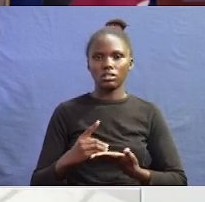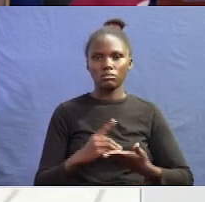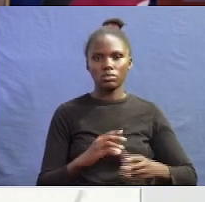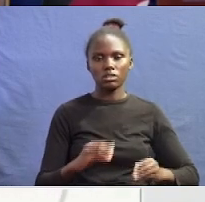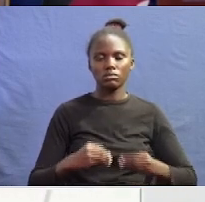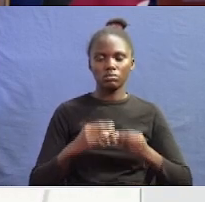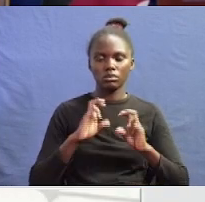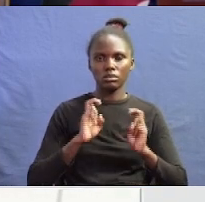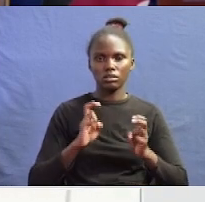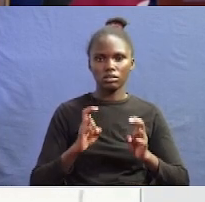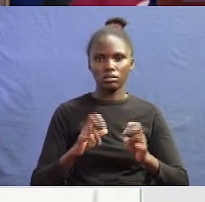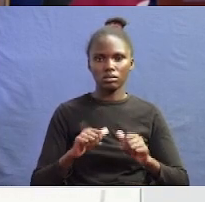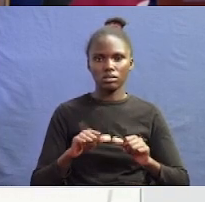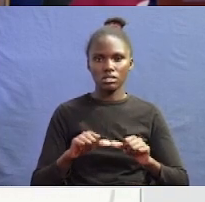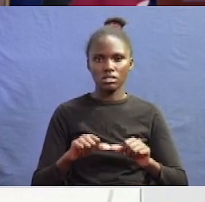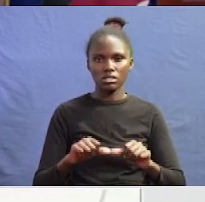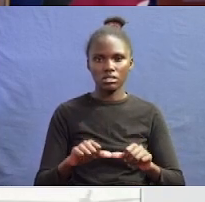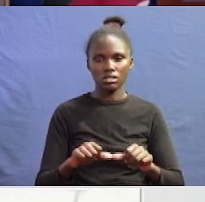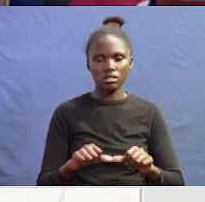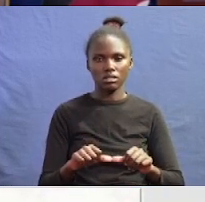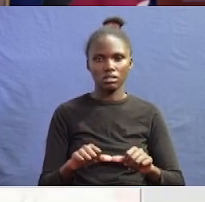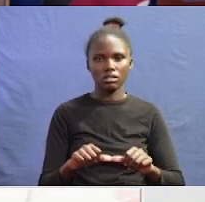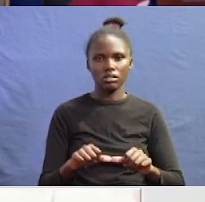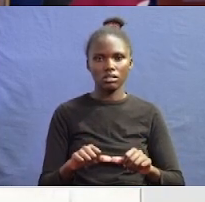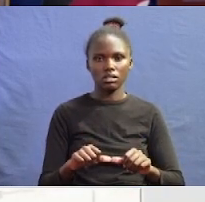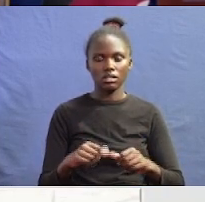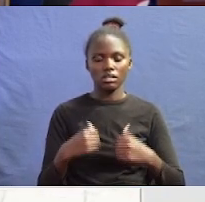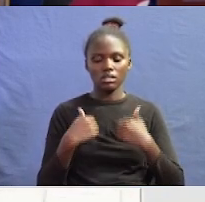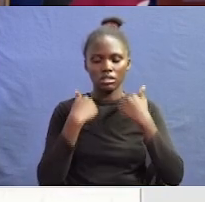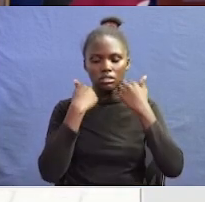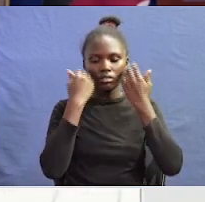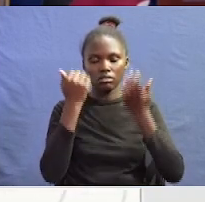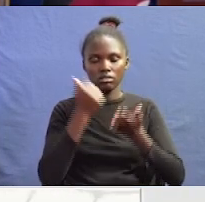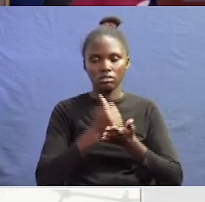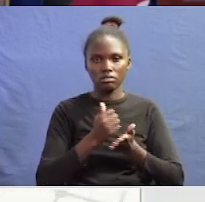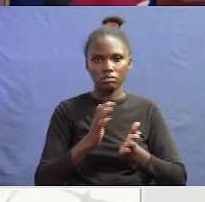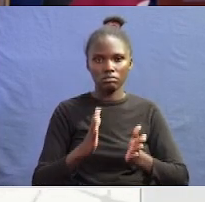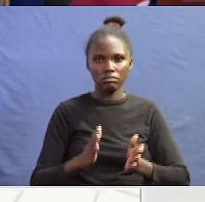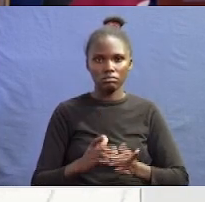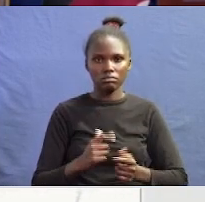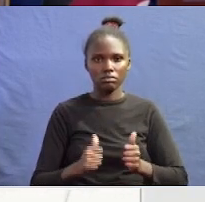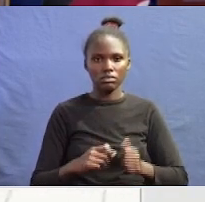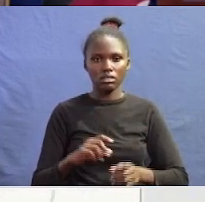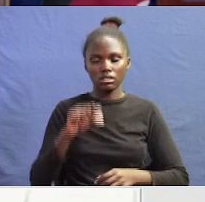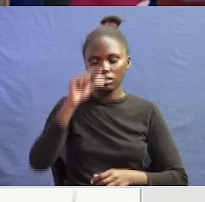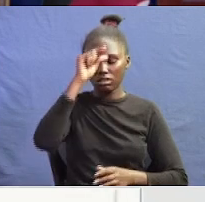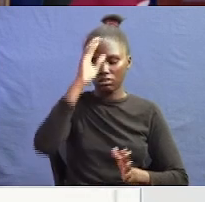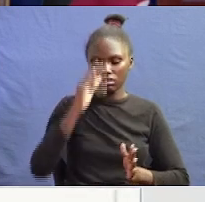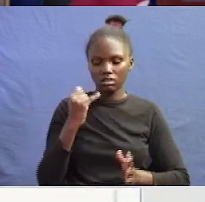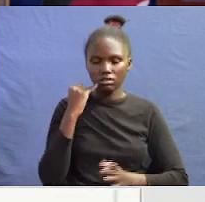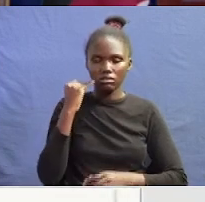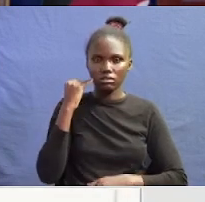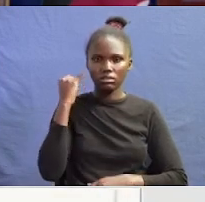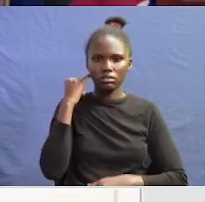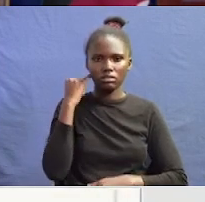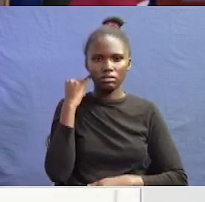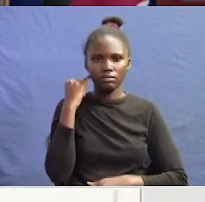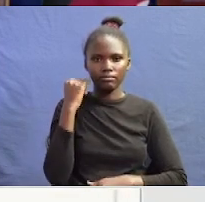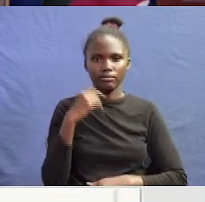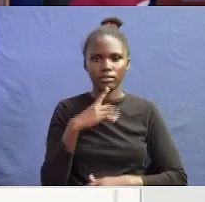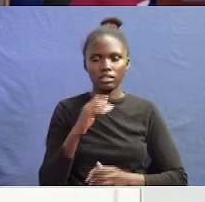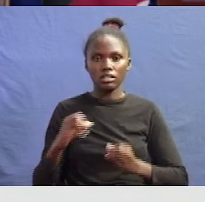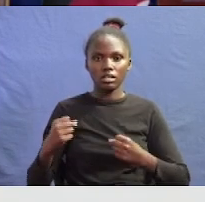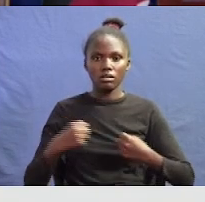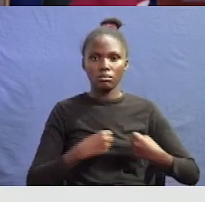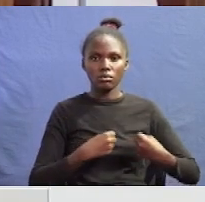the impeachment proceedings in the matter of the proposed removal from office of the governor of Isiolo County have